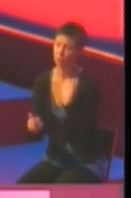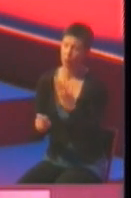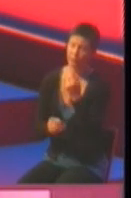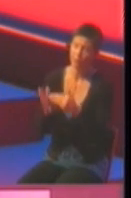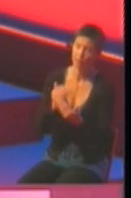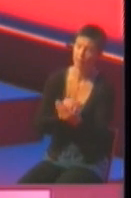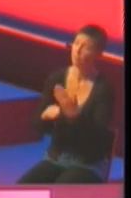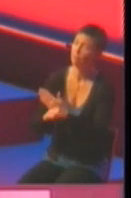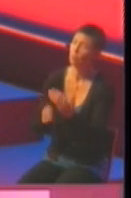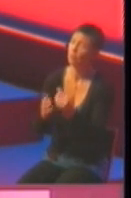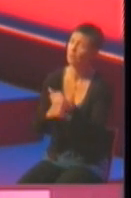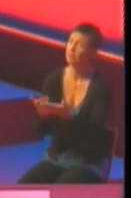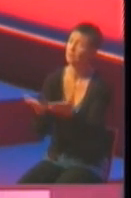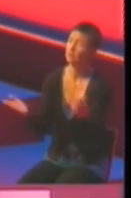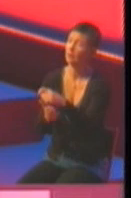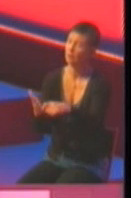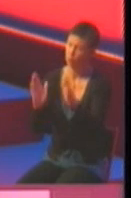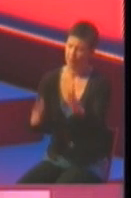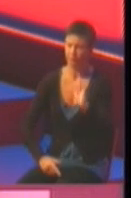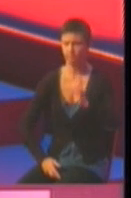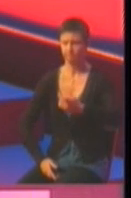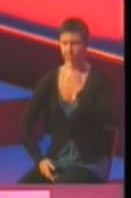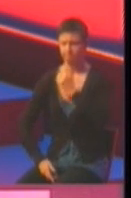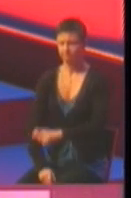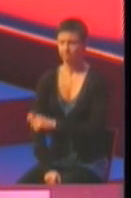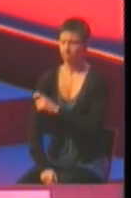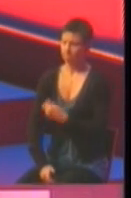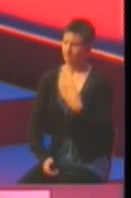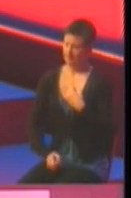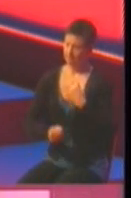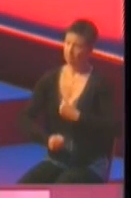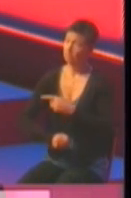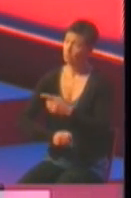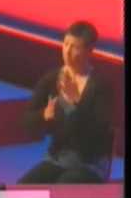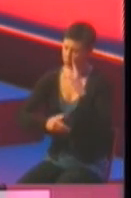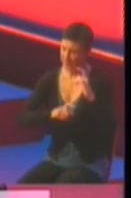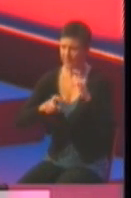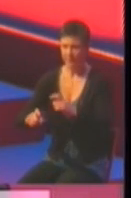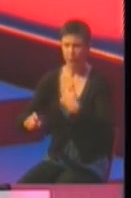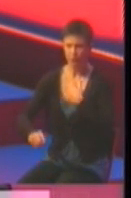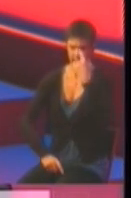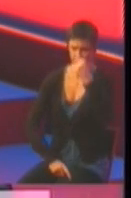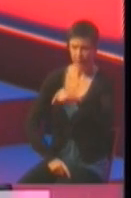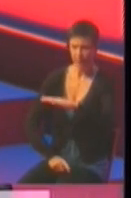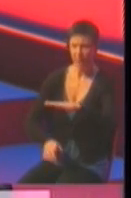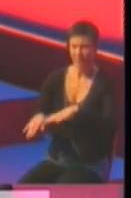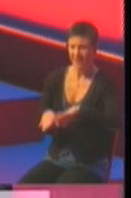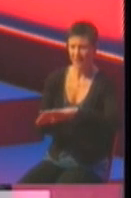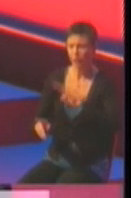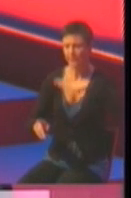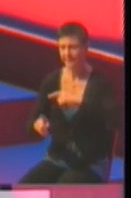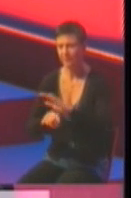to the general election, we have to have determination and resolve. We must continue to put the national